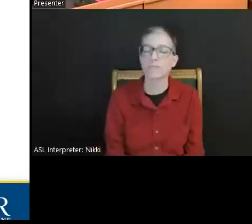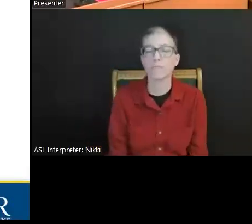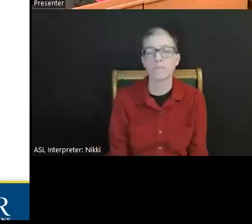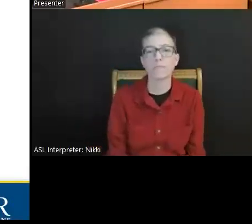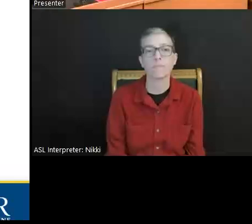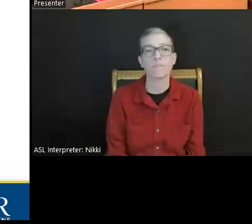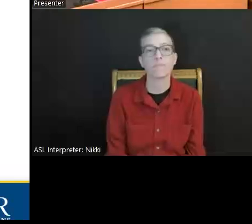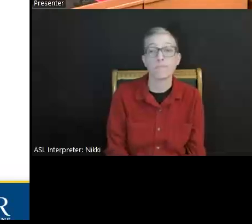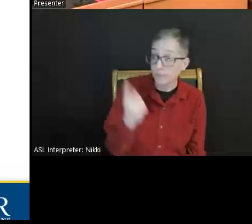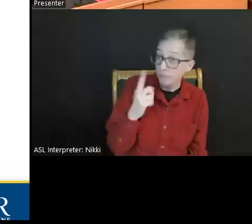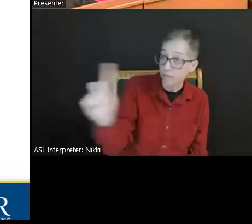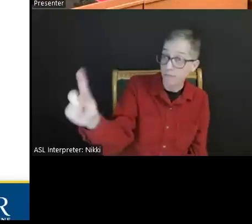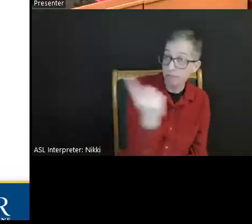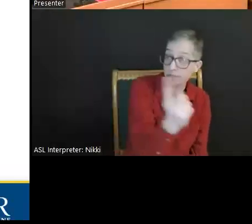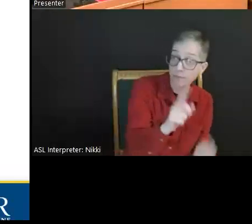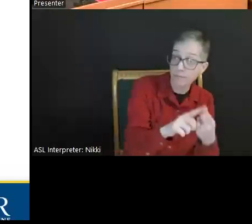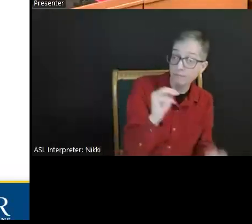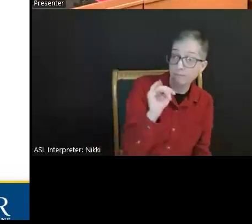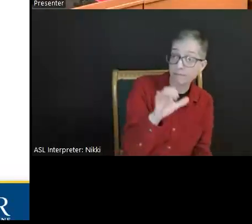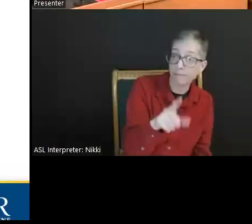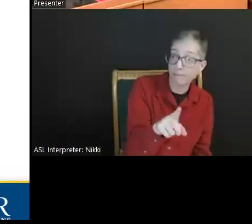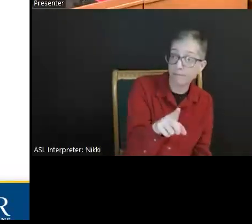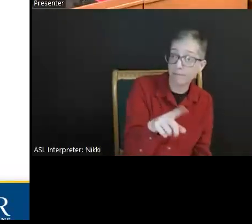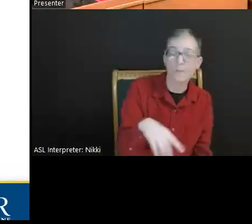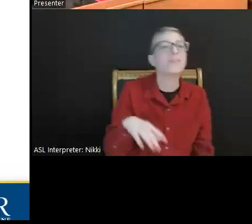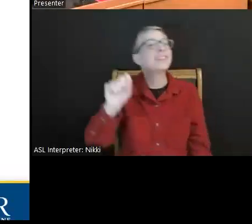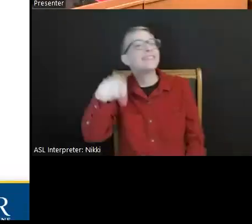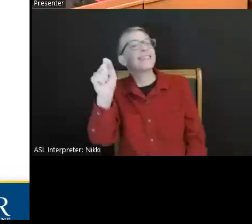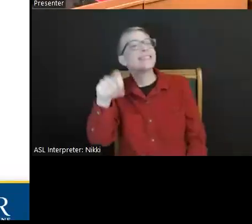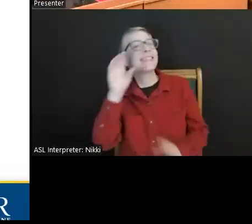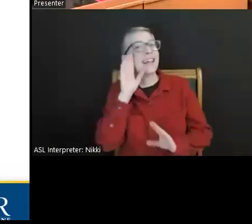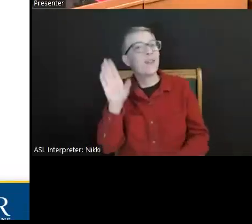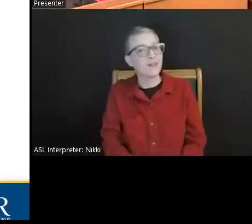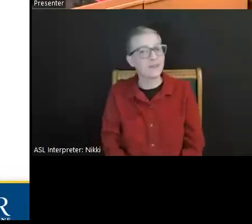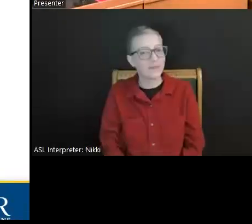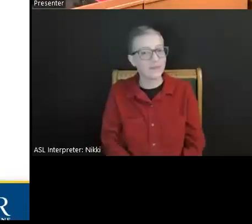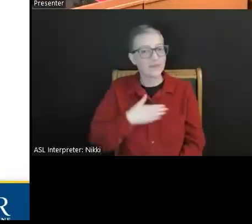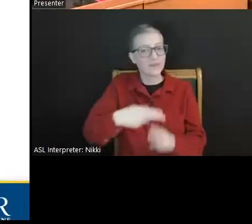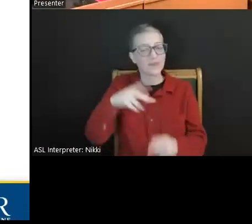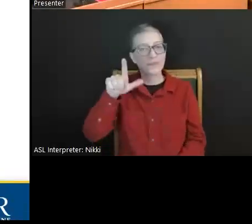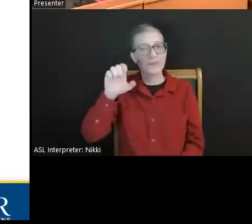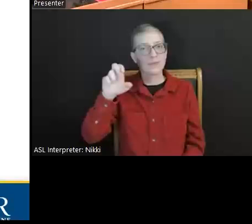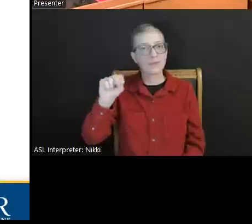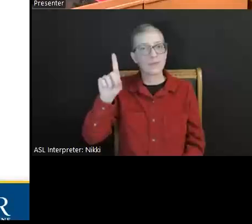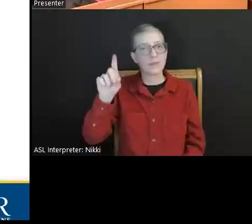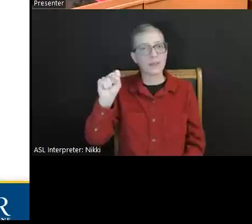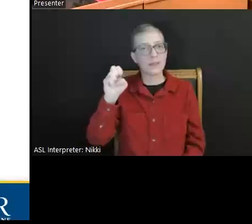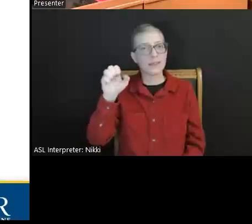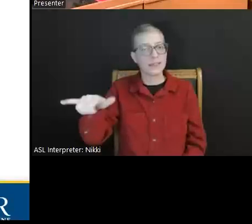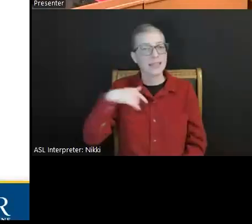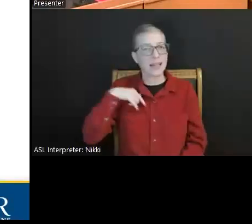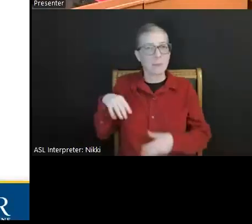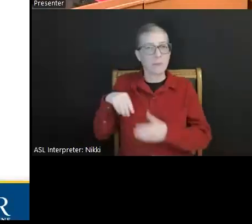Someone walking up to the mic? Yes, hello. My name's Lindsay. I'm part of the crisis team